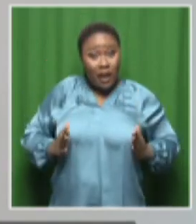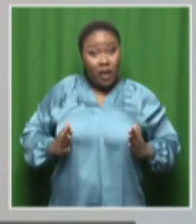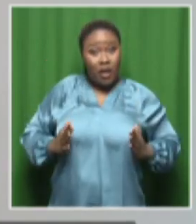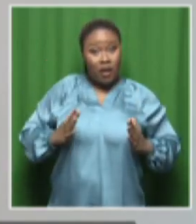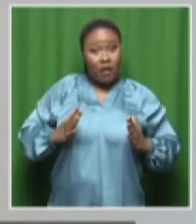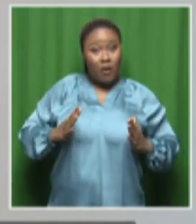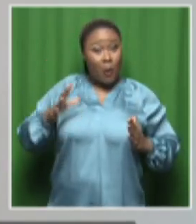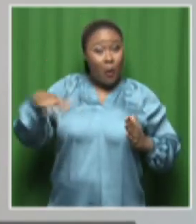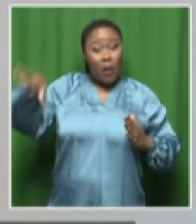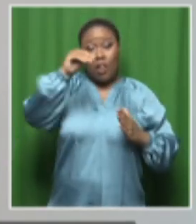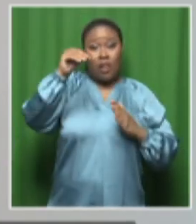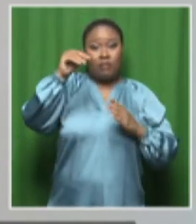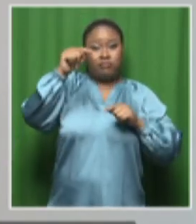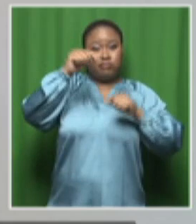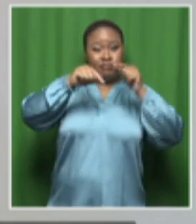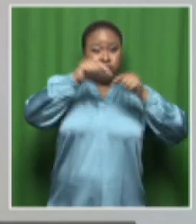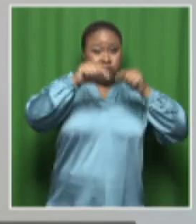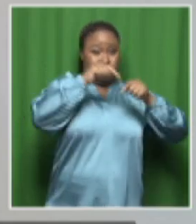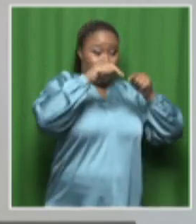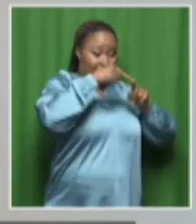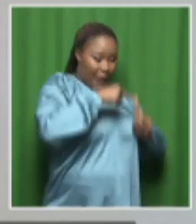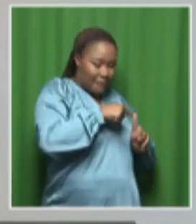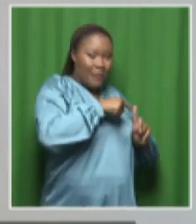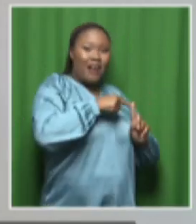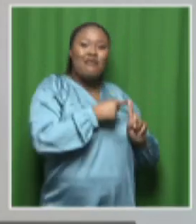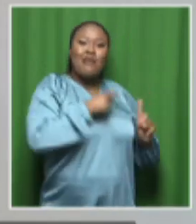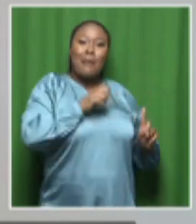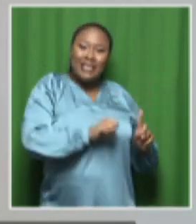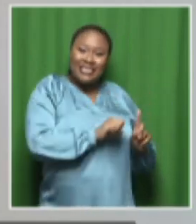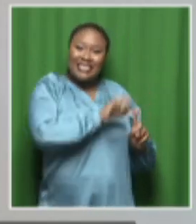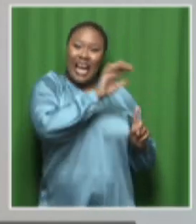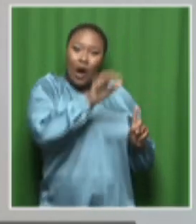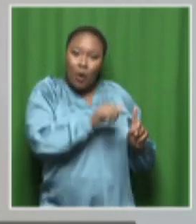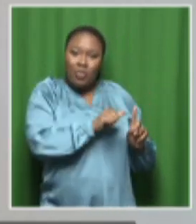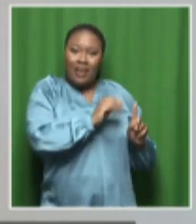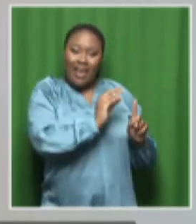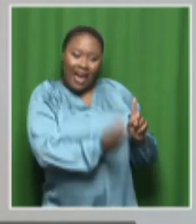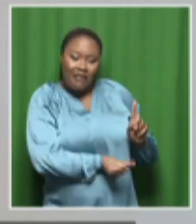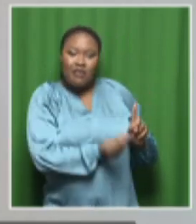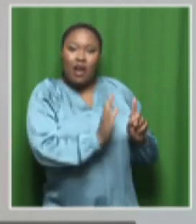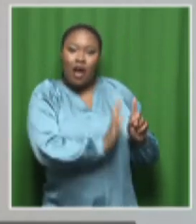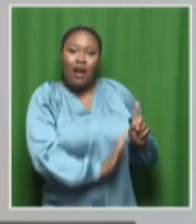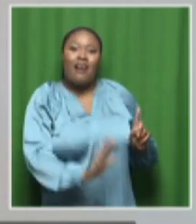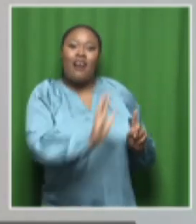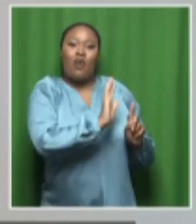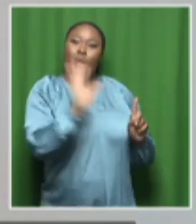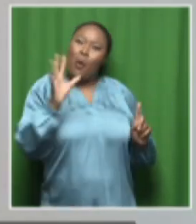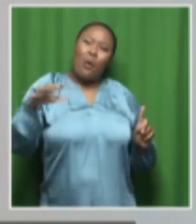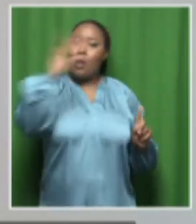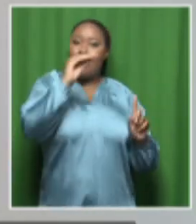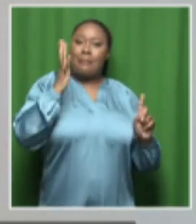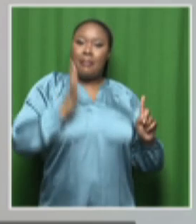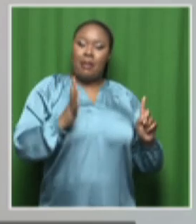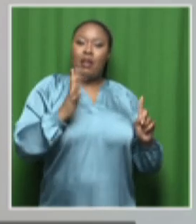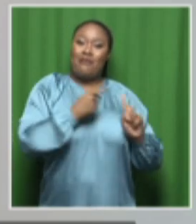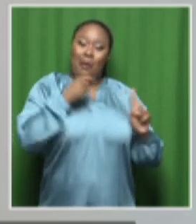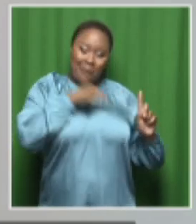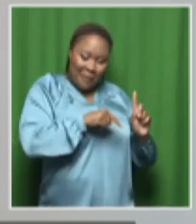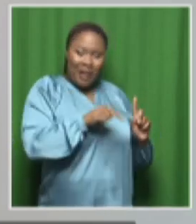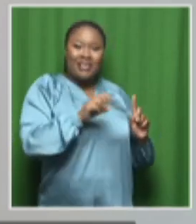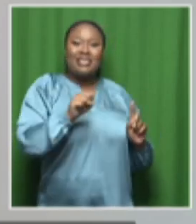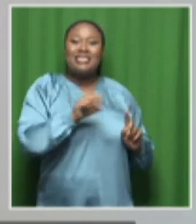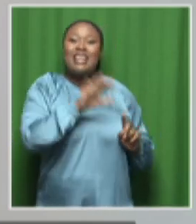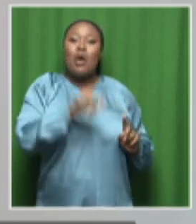Africa. Now, this was a challenge, obviously, around 25 years ago. There